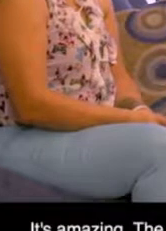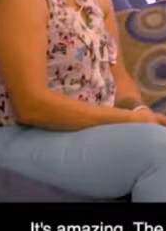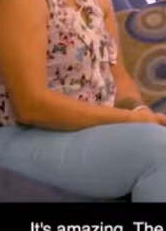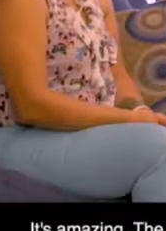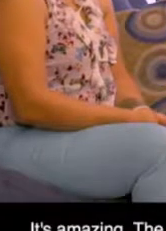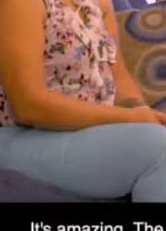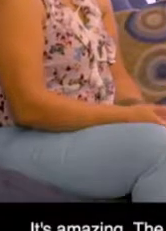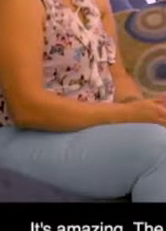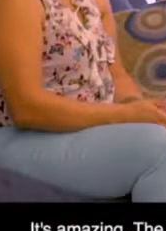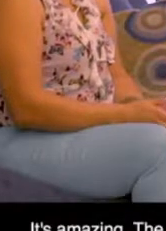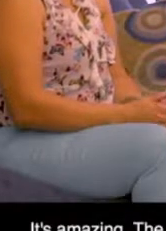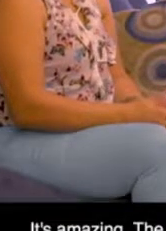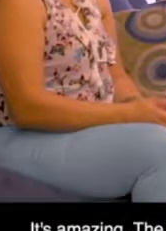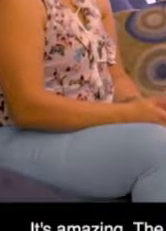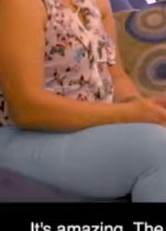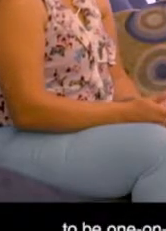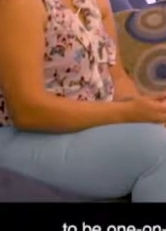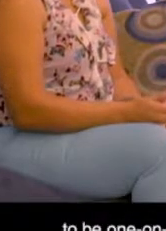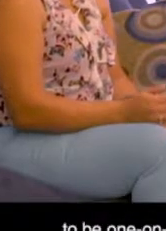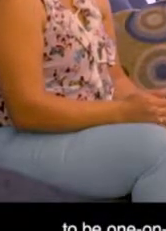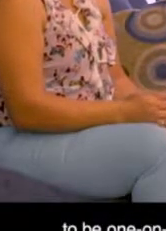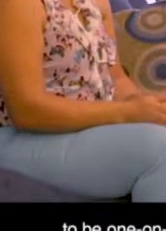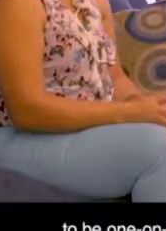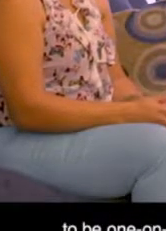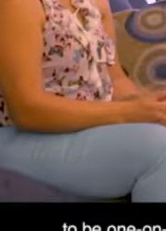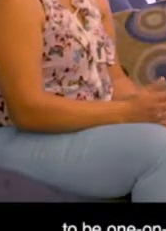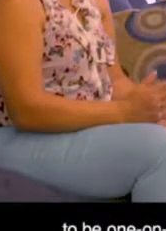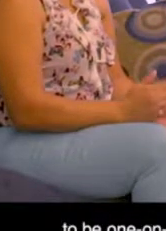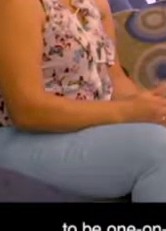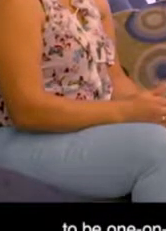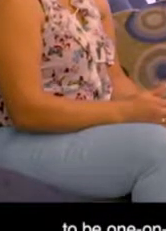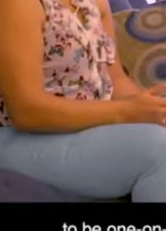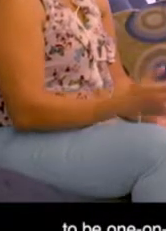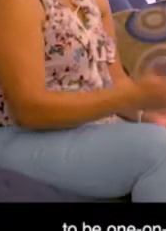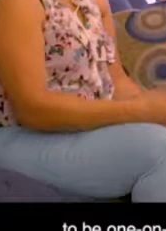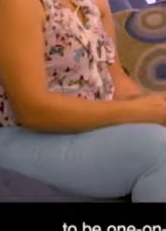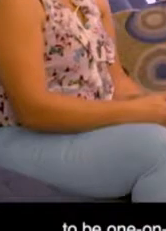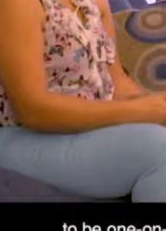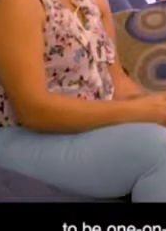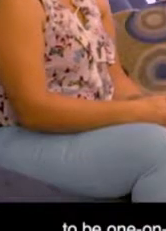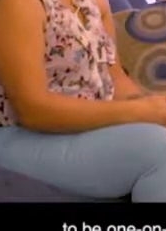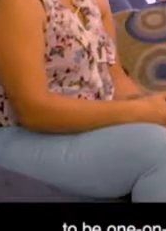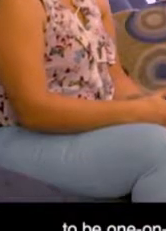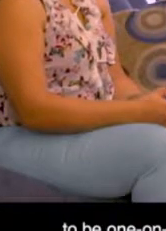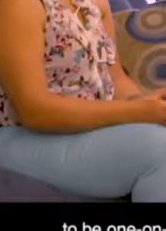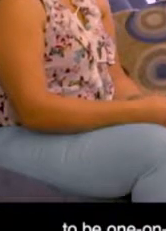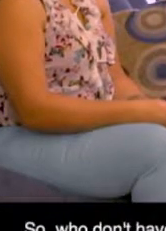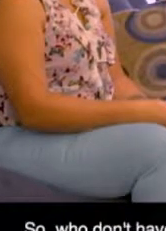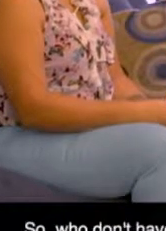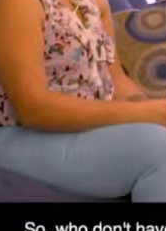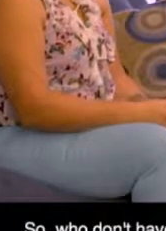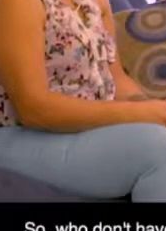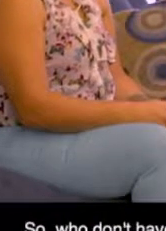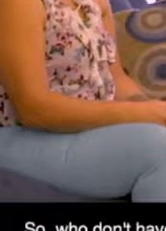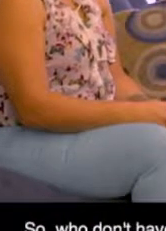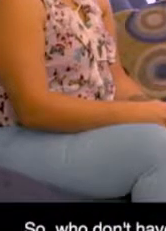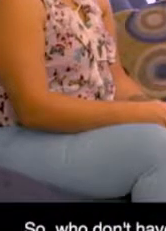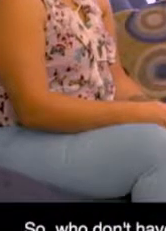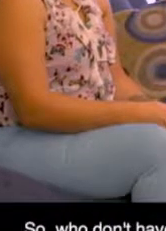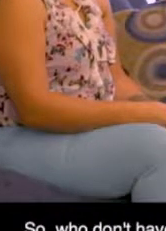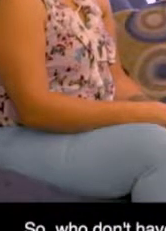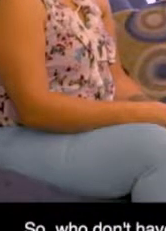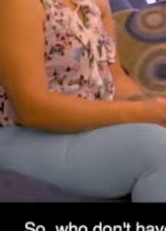interveners are actually trained specifically to be one-on-ones for children who have special needs like my son, so